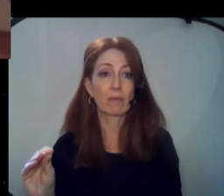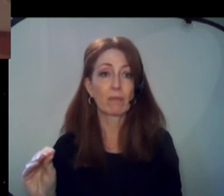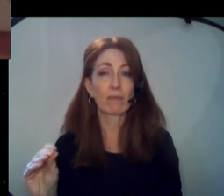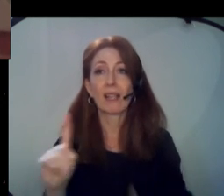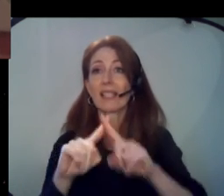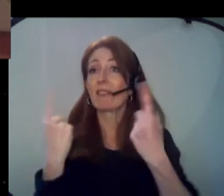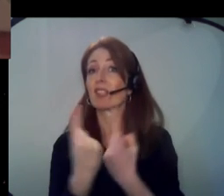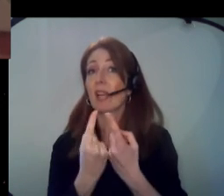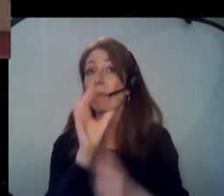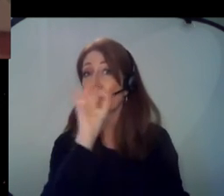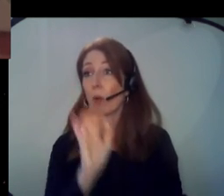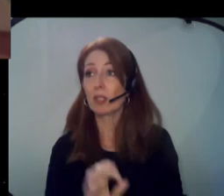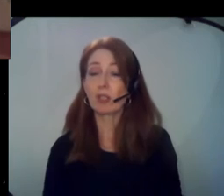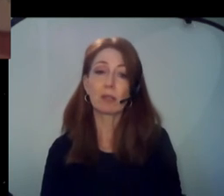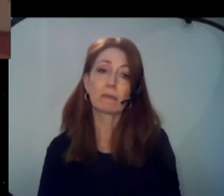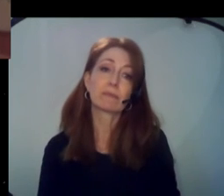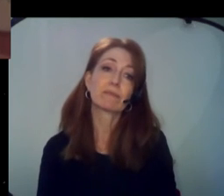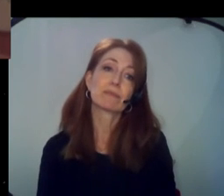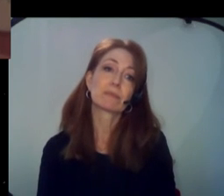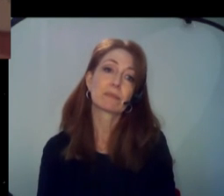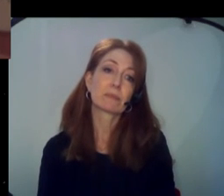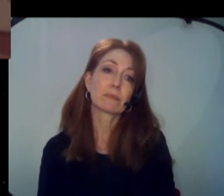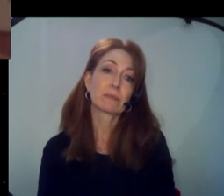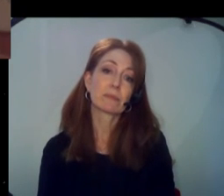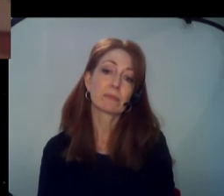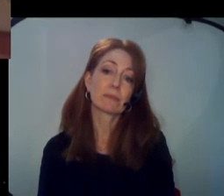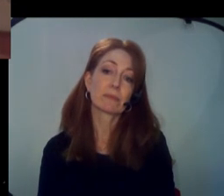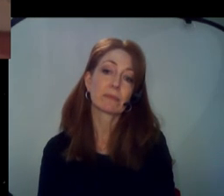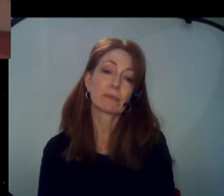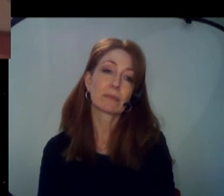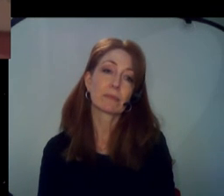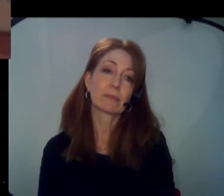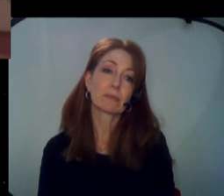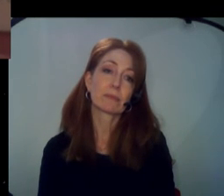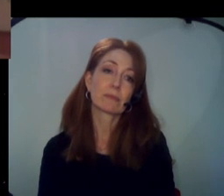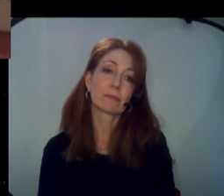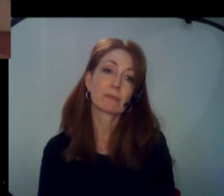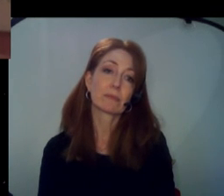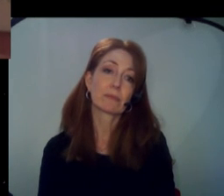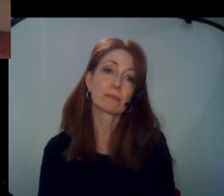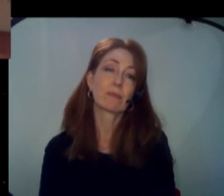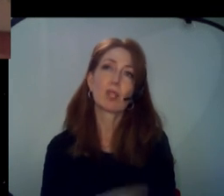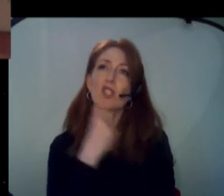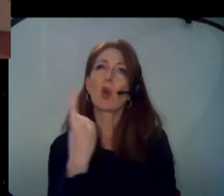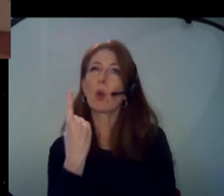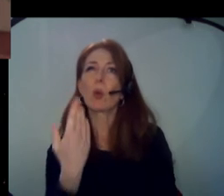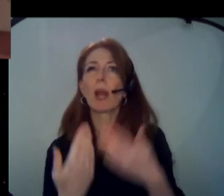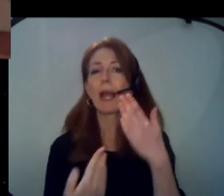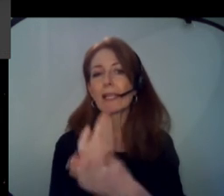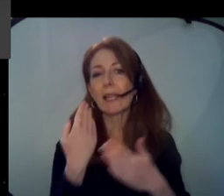question in terms of Gentileschi's contemporaries, who was around.